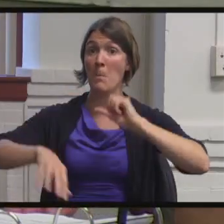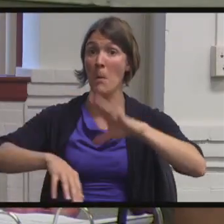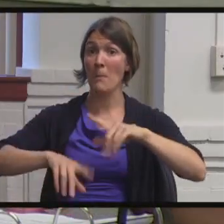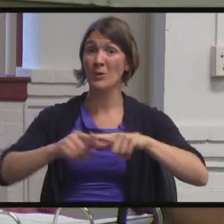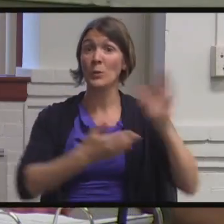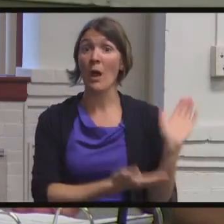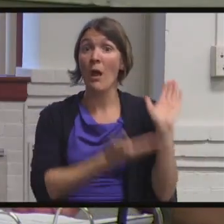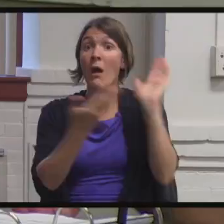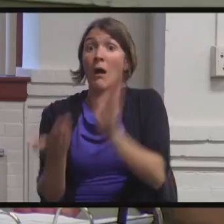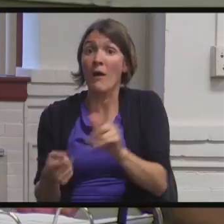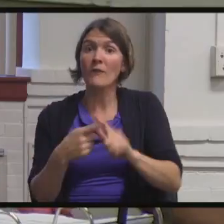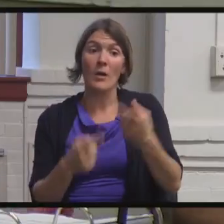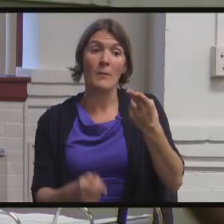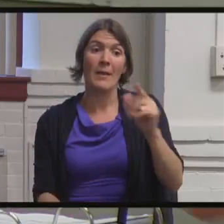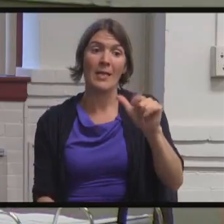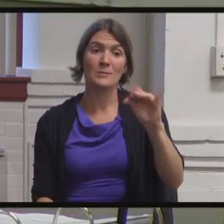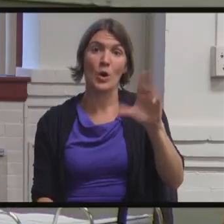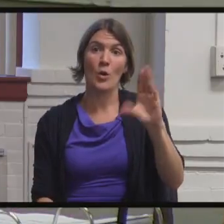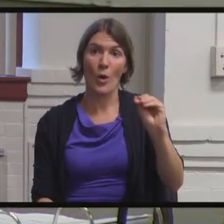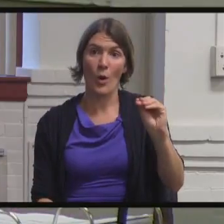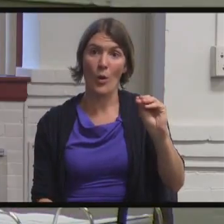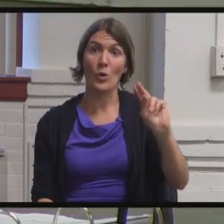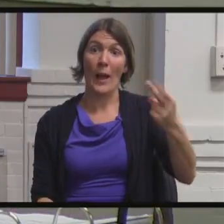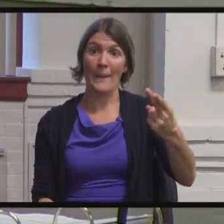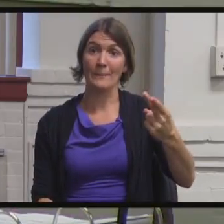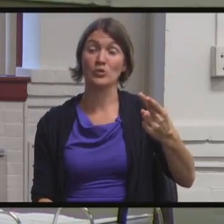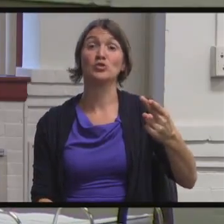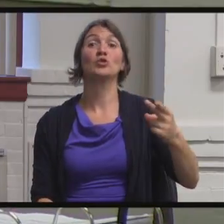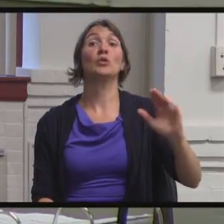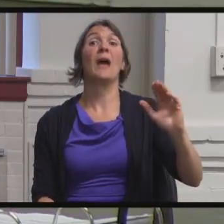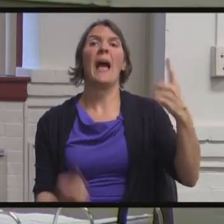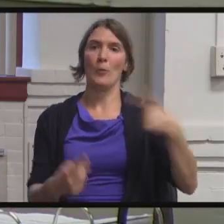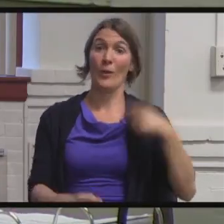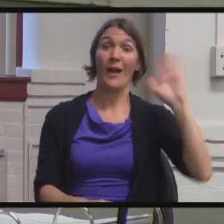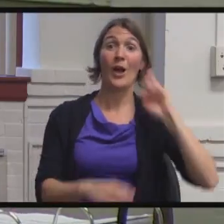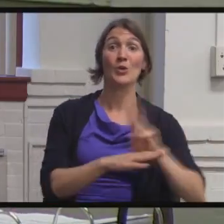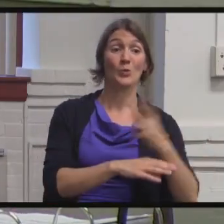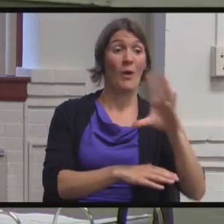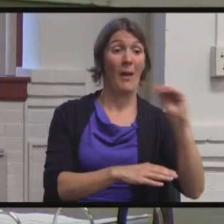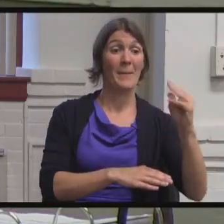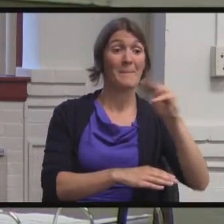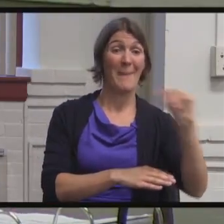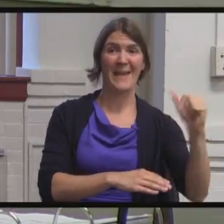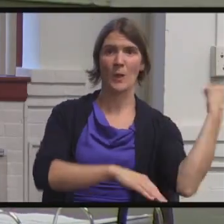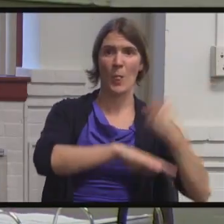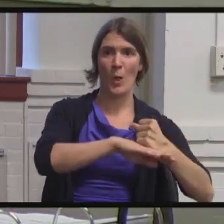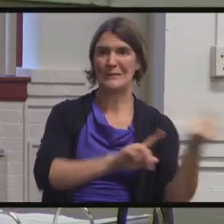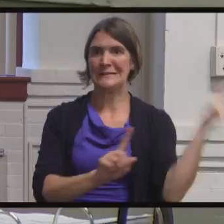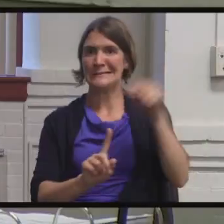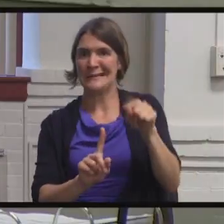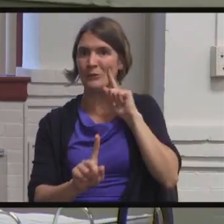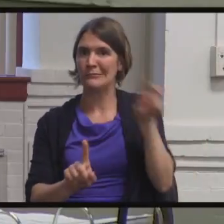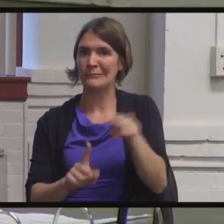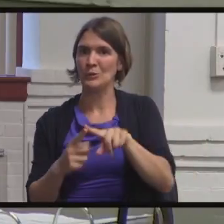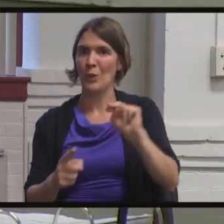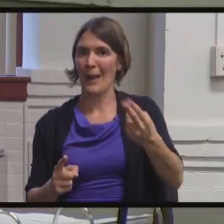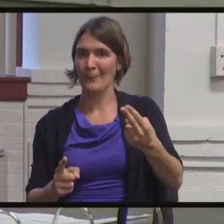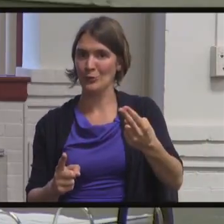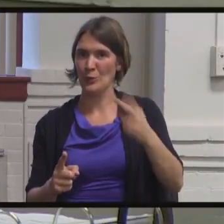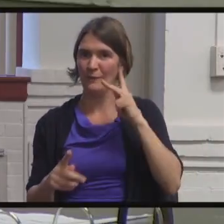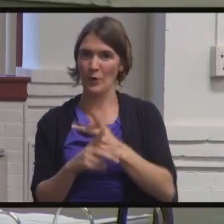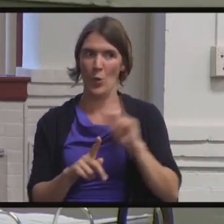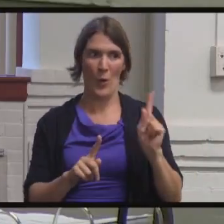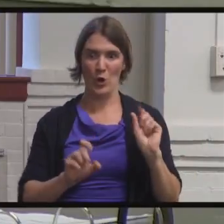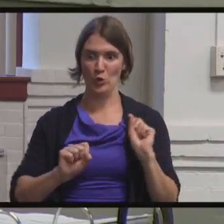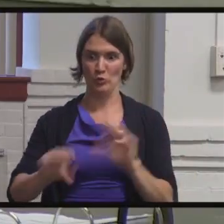Hampshire, because the facility in Billerica, Mass. That they're using has closed, and there may be some other opportunities like that. So the management